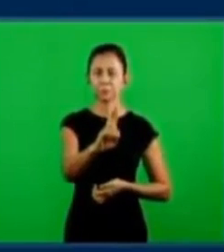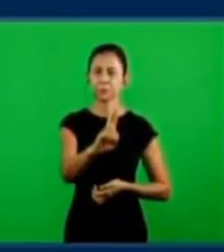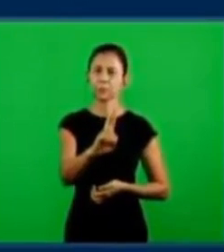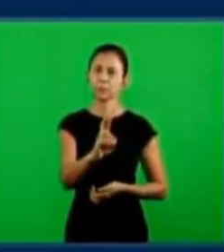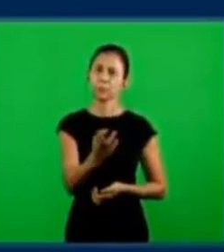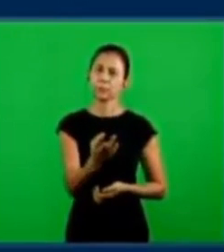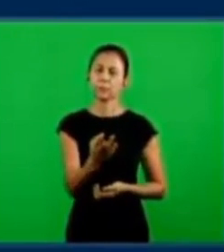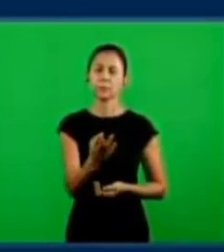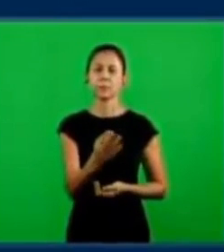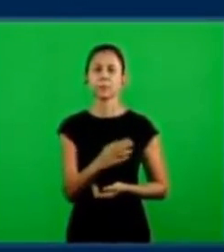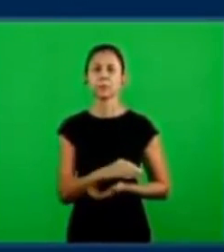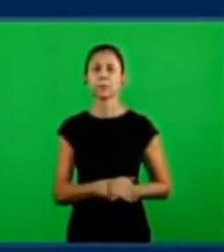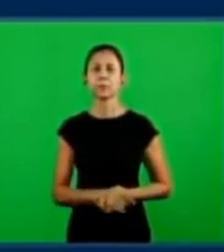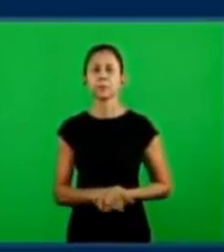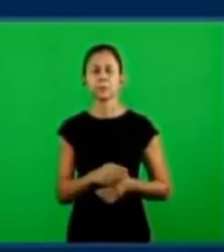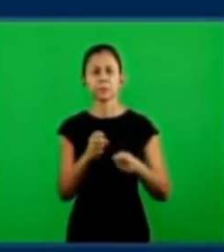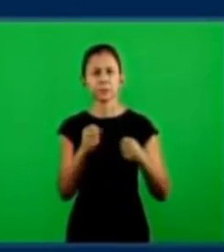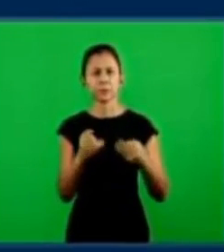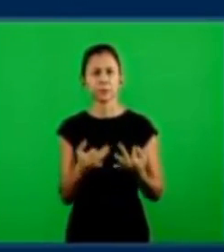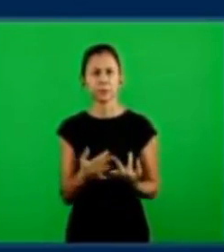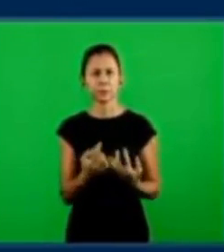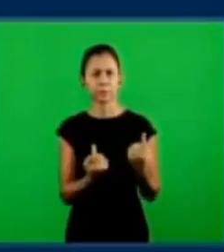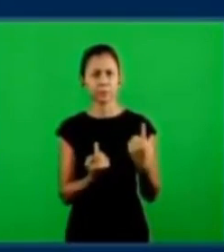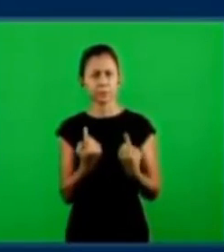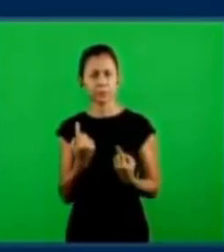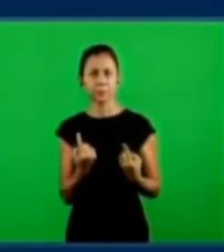the answer will be commented.